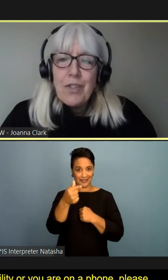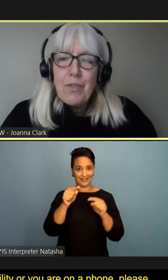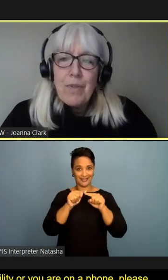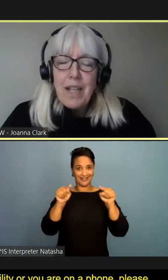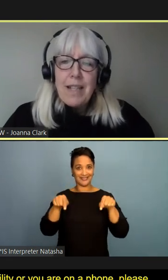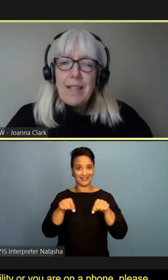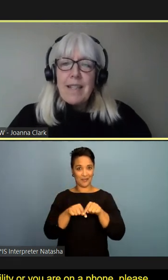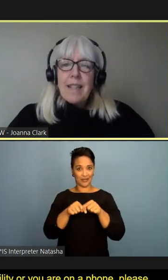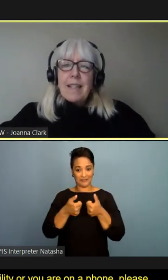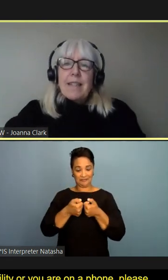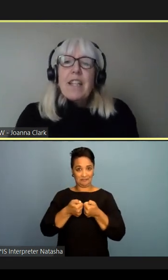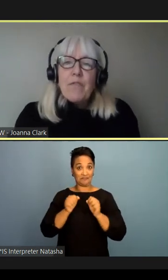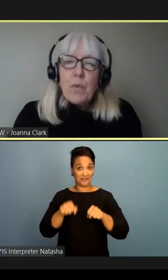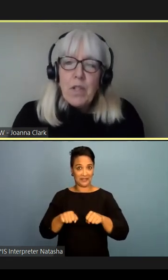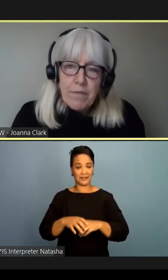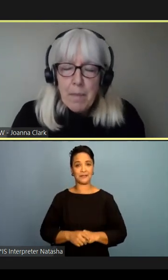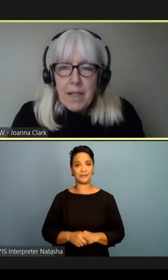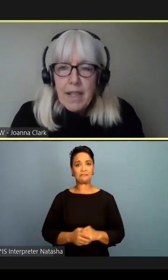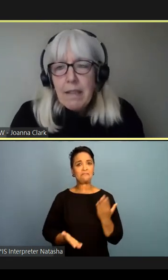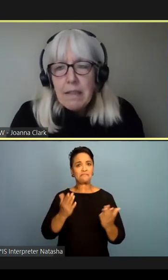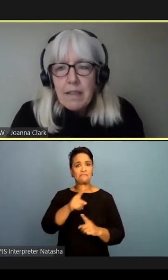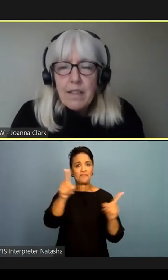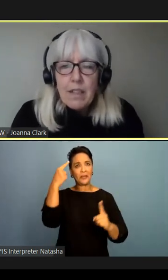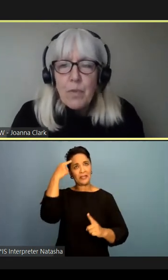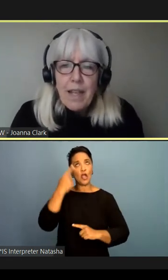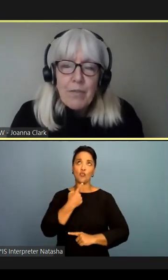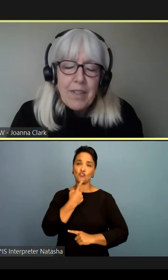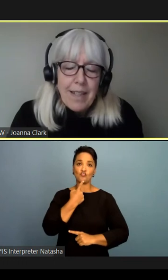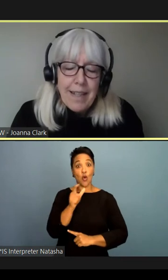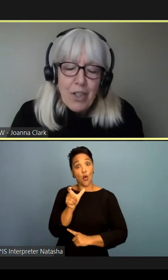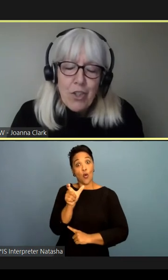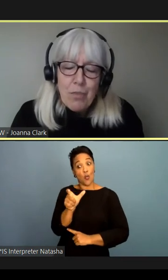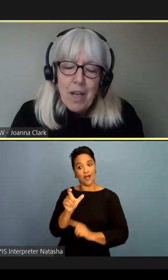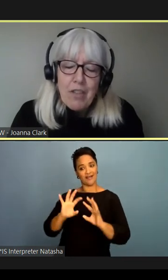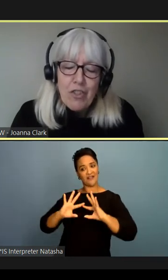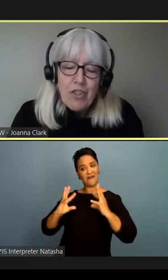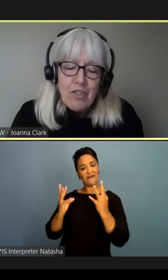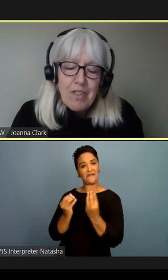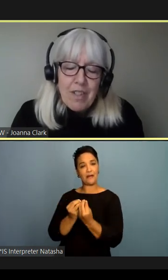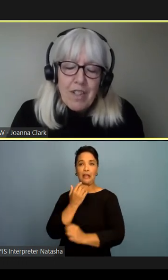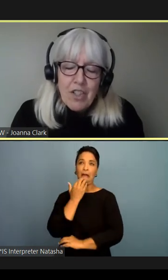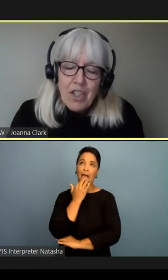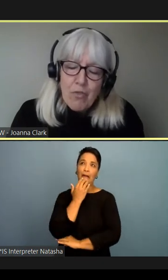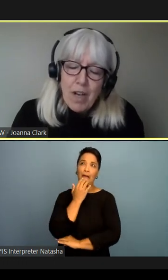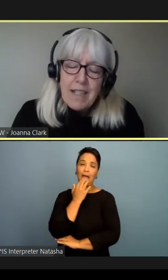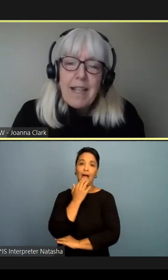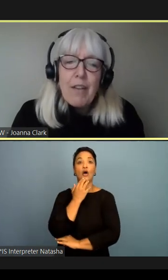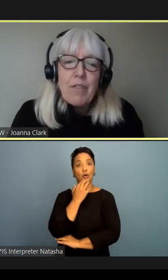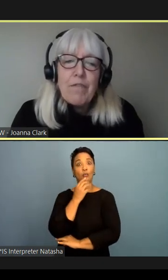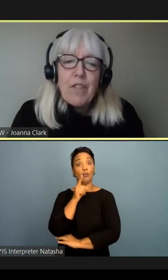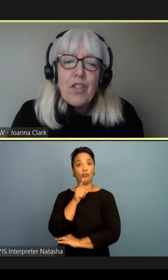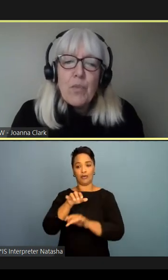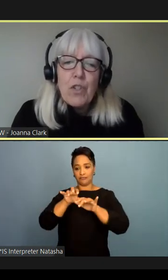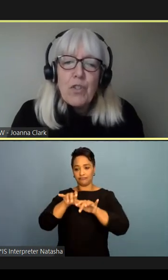you to do is think of the word family, and without thinking too much, just write